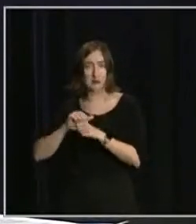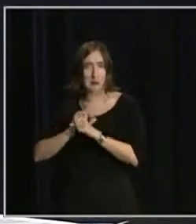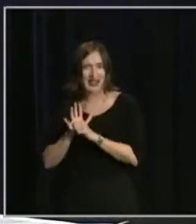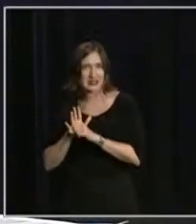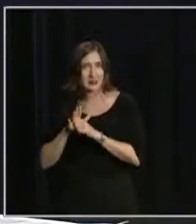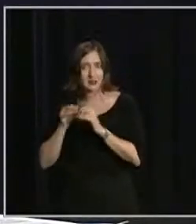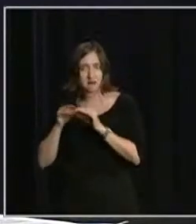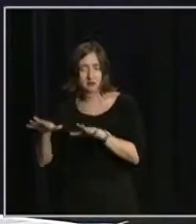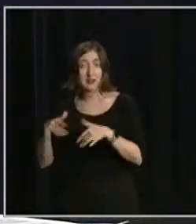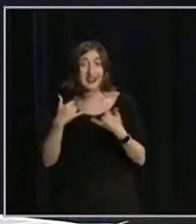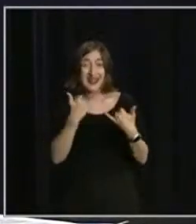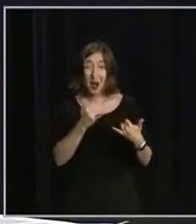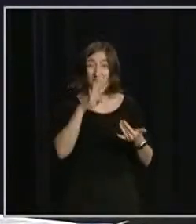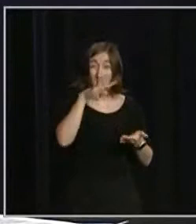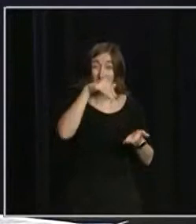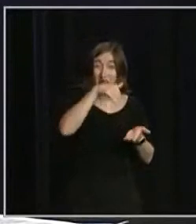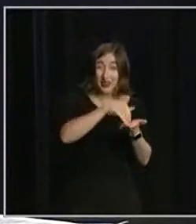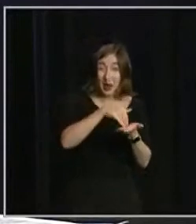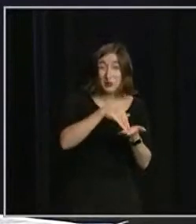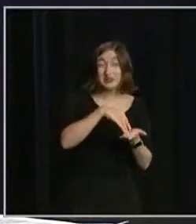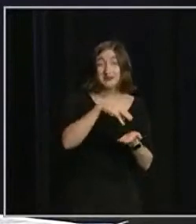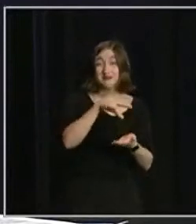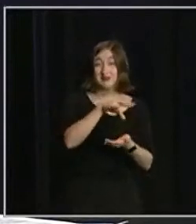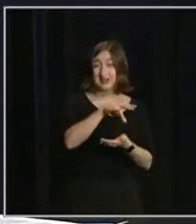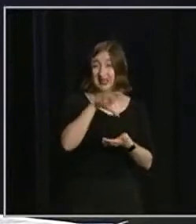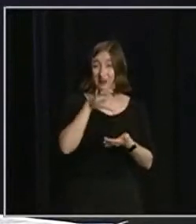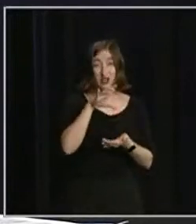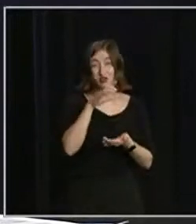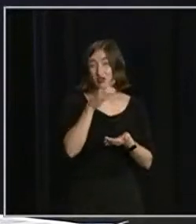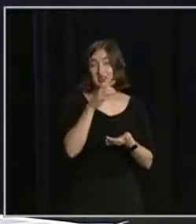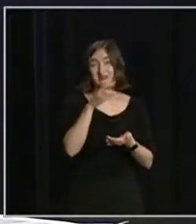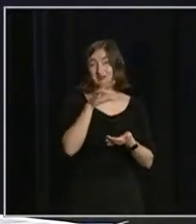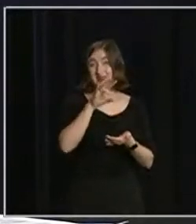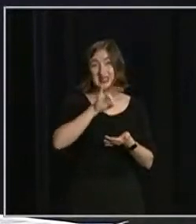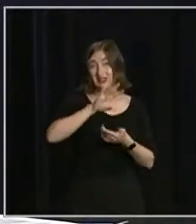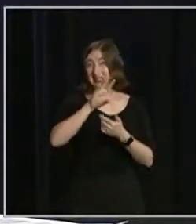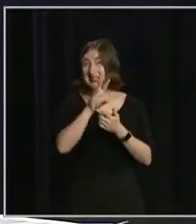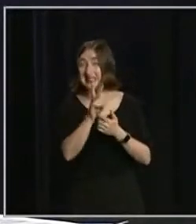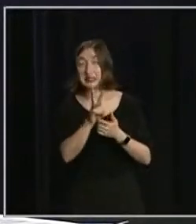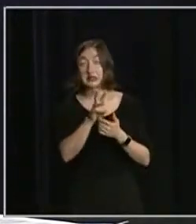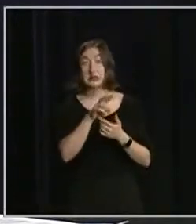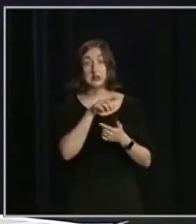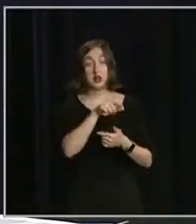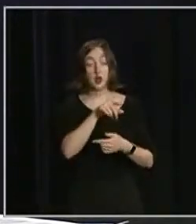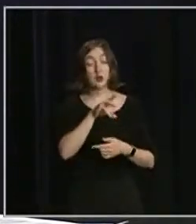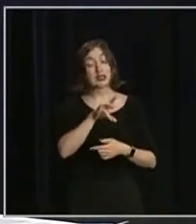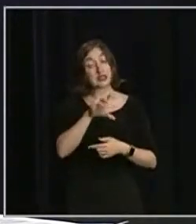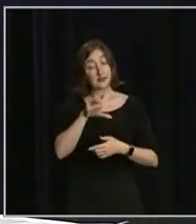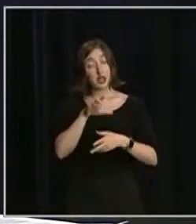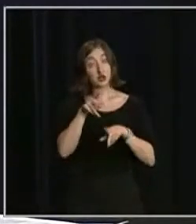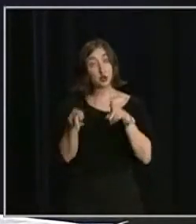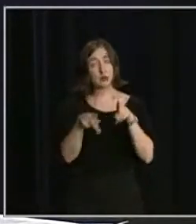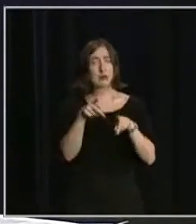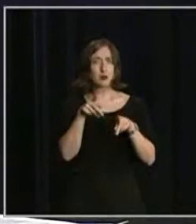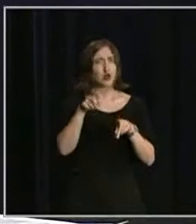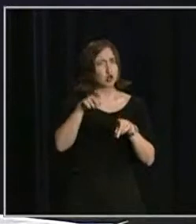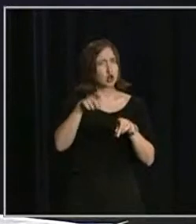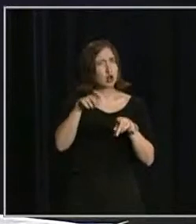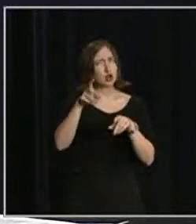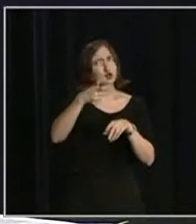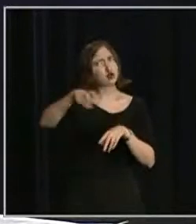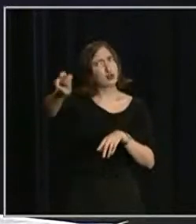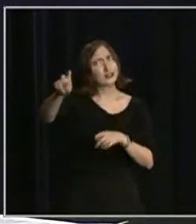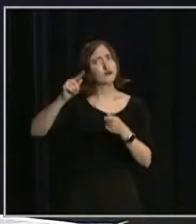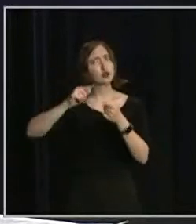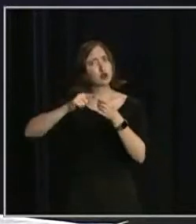4,376. Why do we have so many? Well, 700 and some of them have been there long enough to be able to go in the prison system.